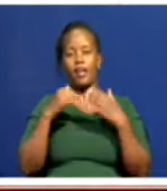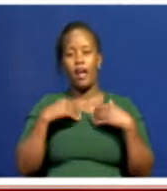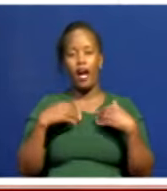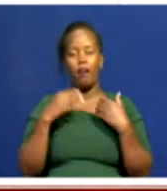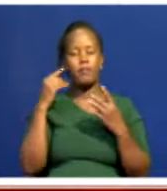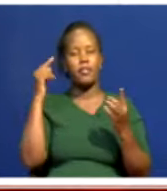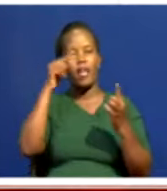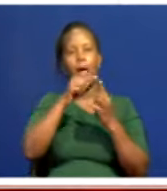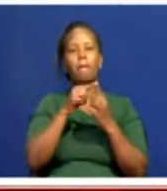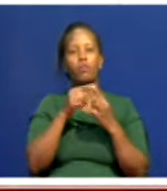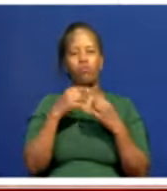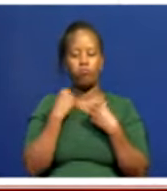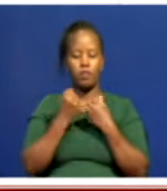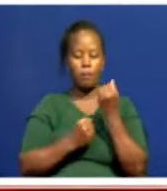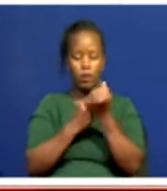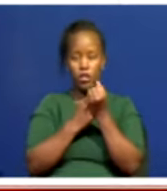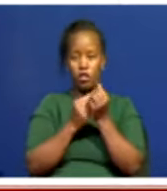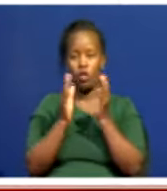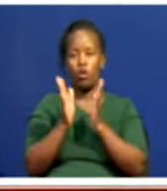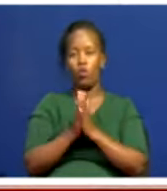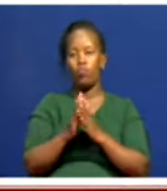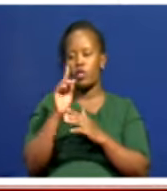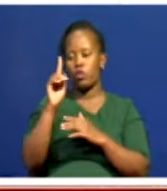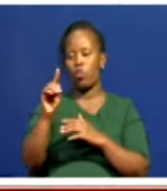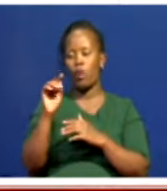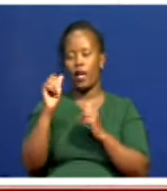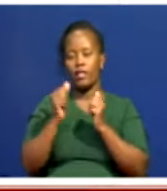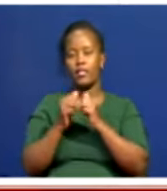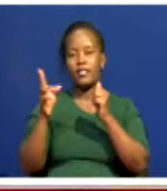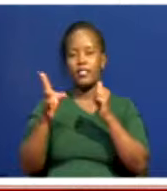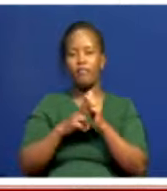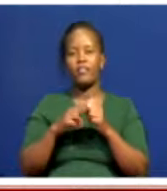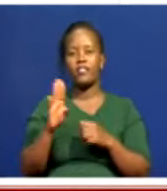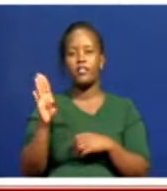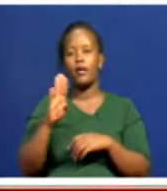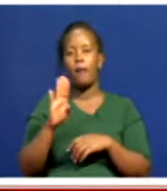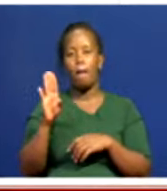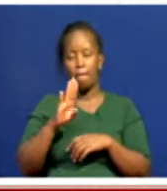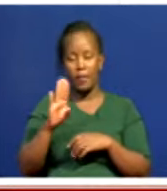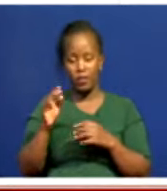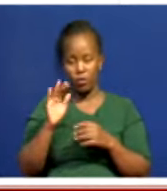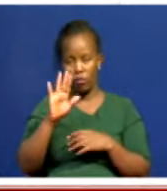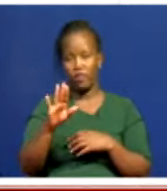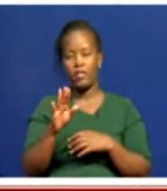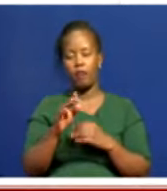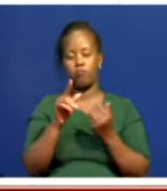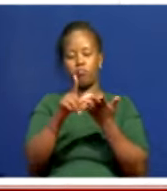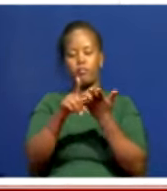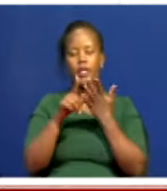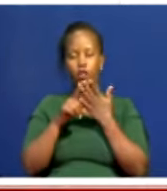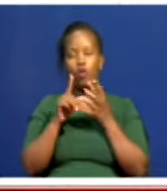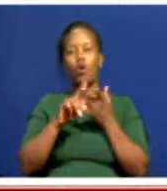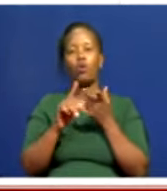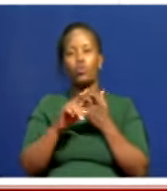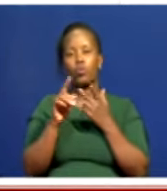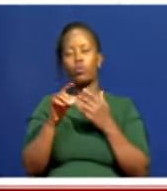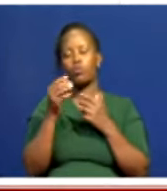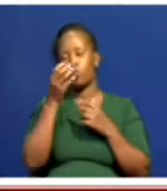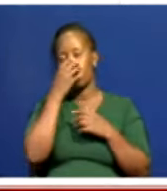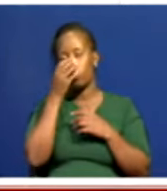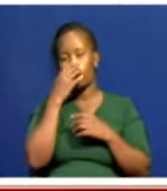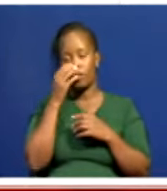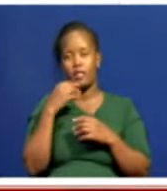the tune of 117 billion shillings of their debts and statutory deductions. Ruto